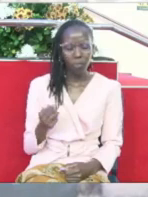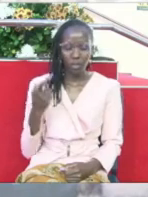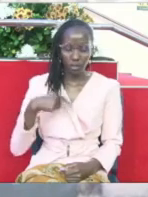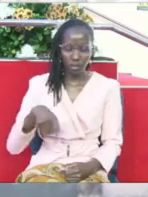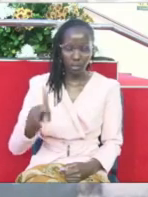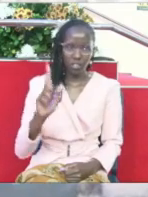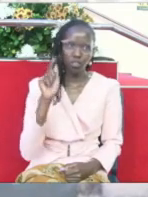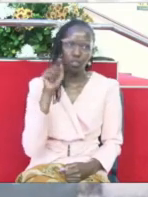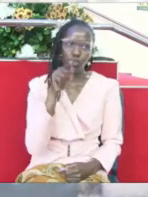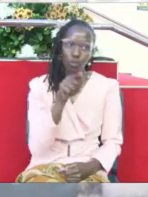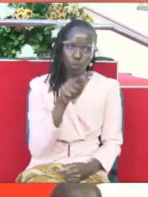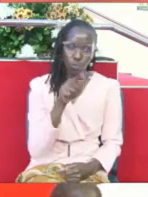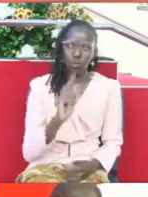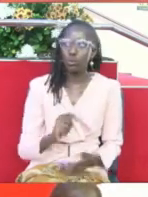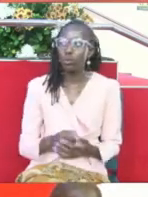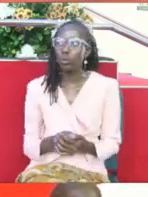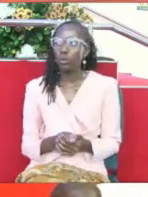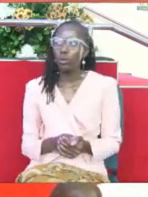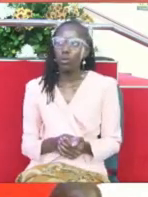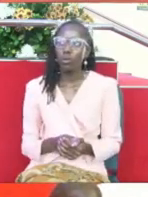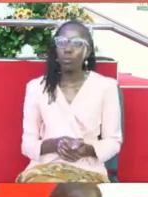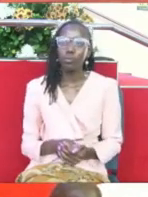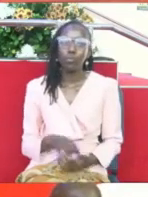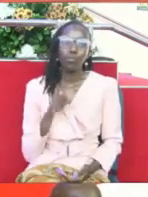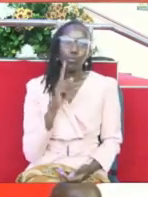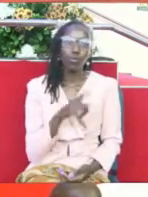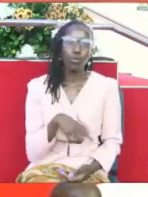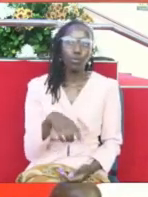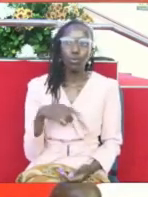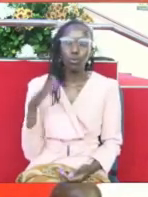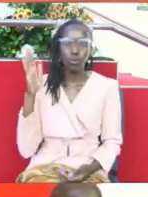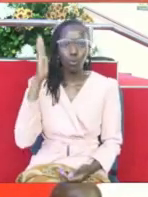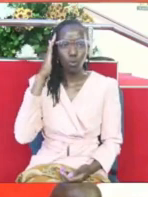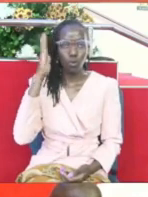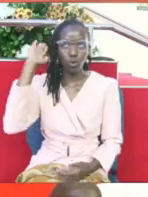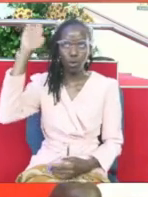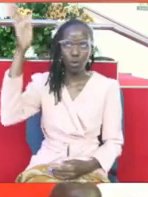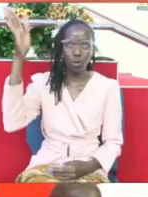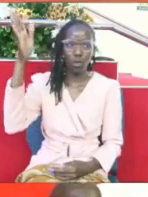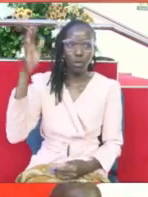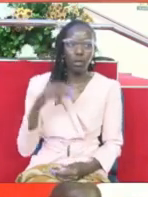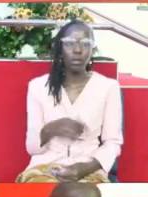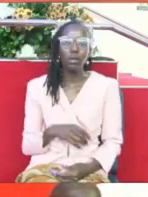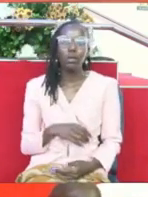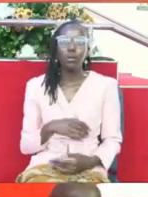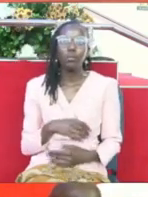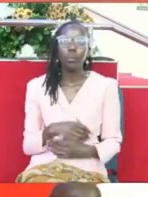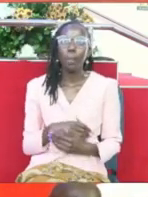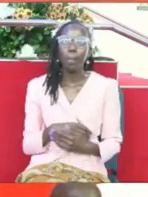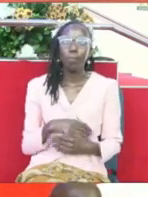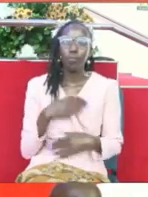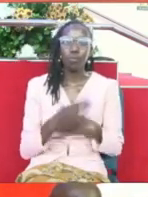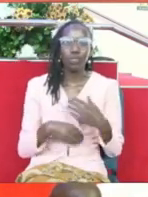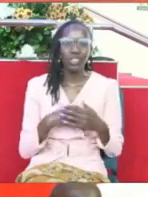You need to know God in such a way that when you are in sickness, unahitaji kumjua Bwana kwa njia ambapo wakati huu mgonjwa, then